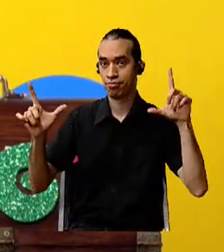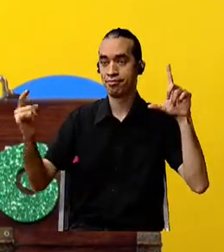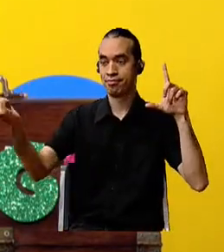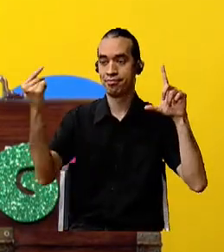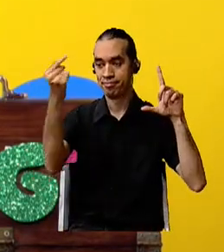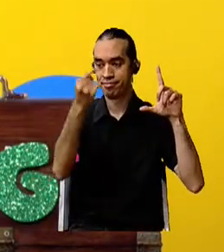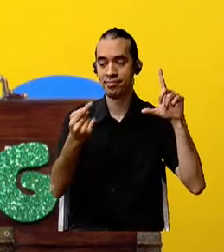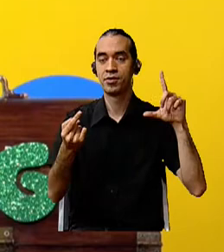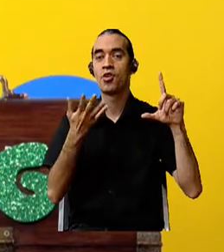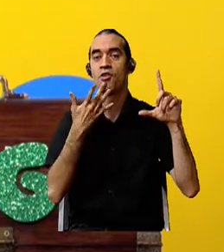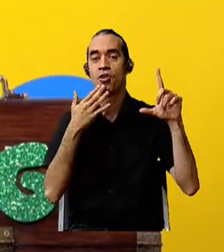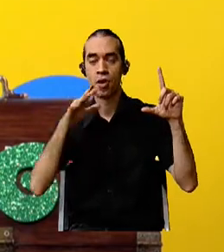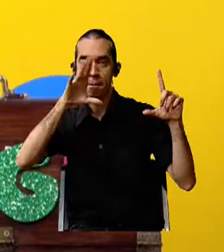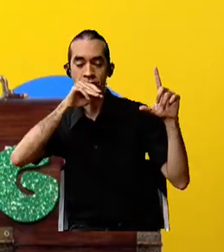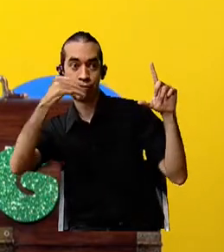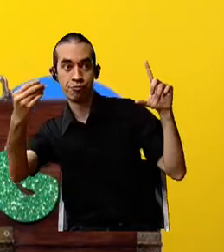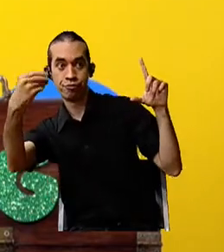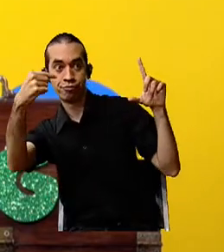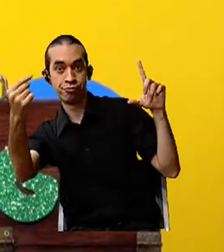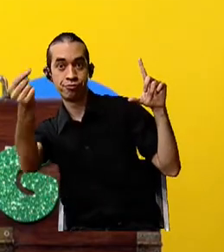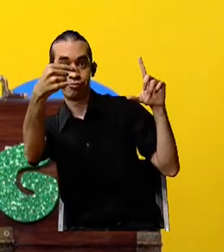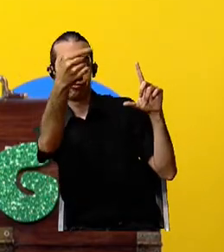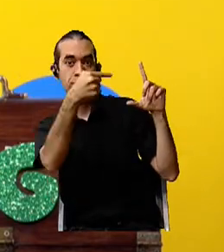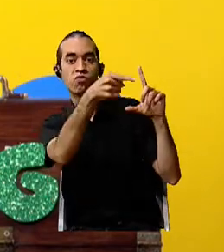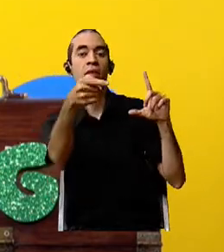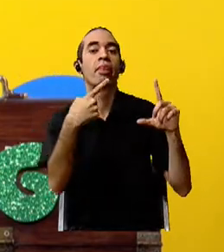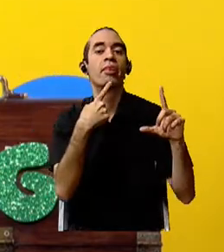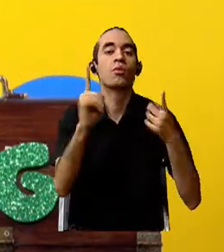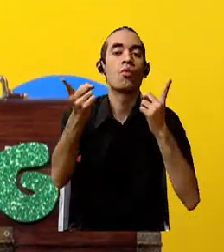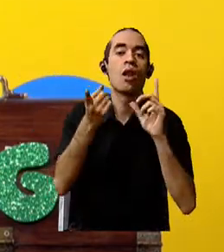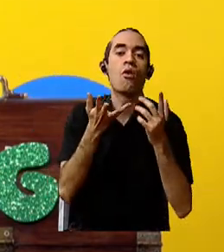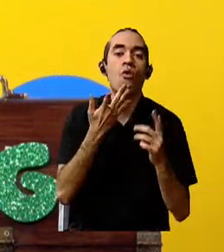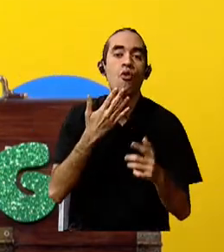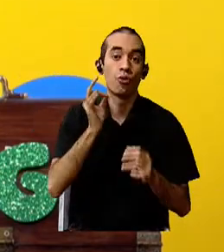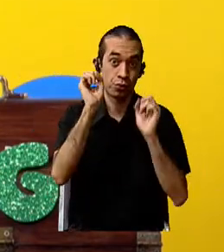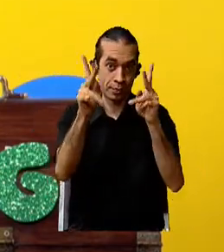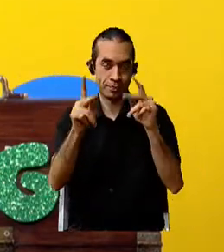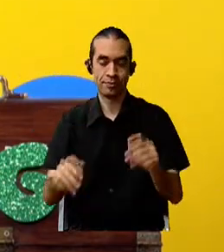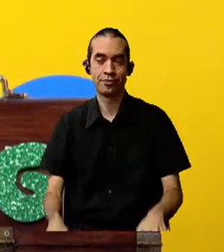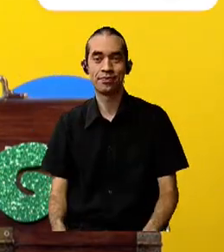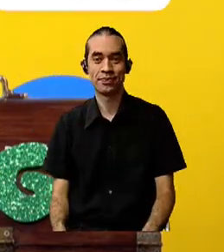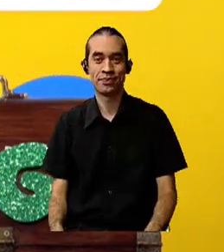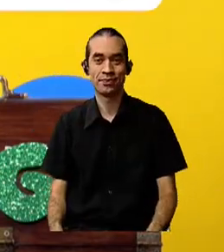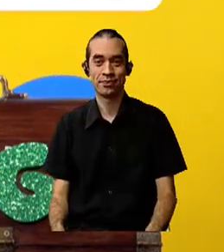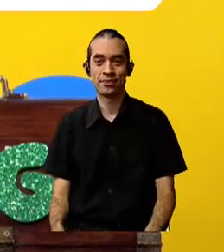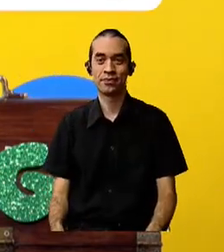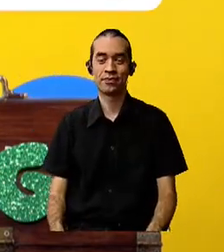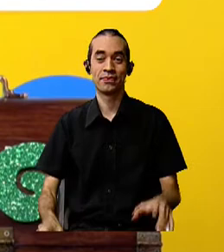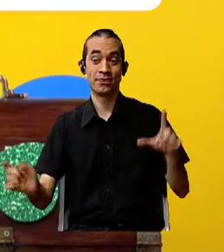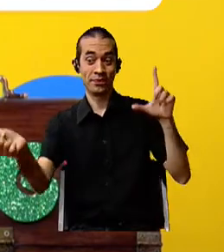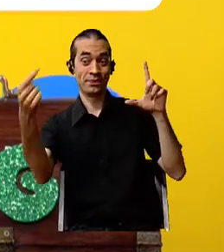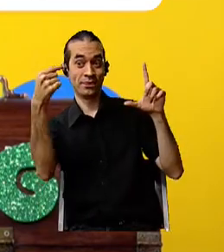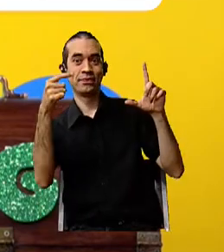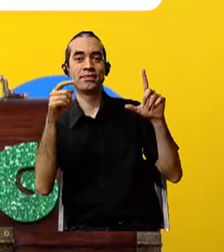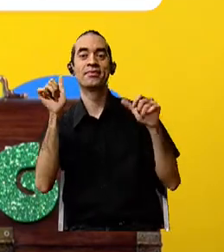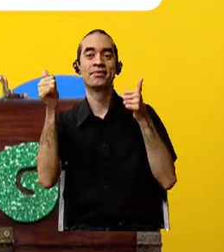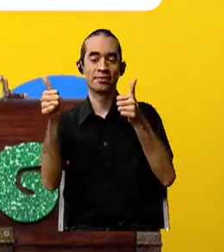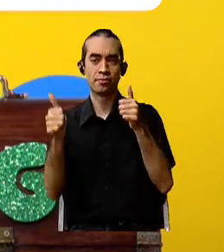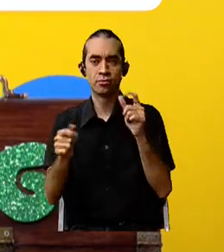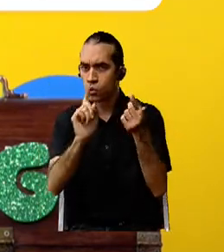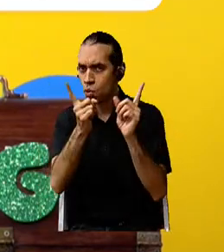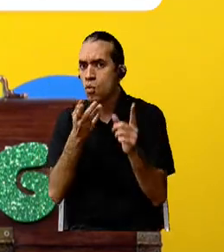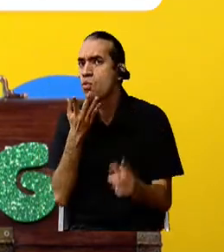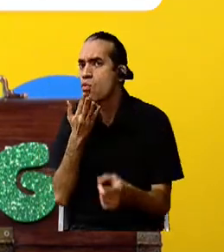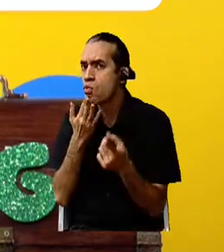at home are going to say what color is that. Okay, Chuli. This one. Very good. What color